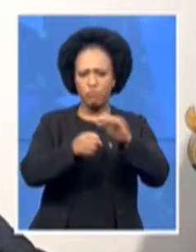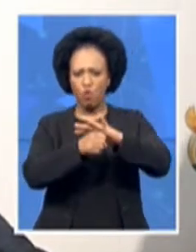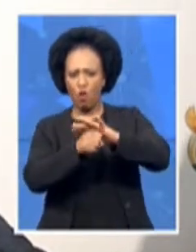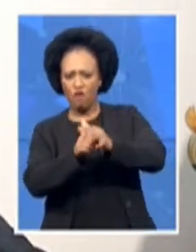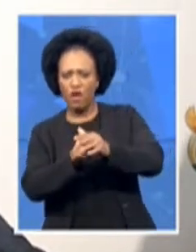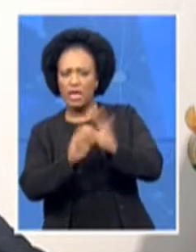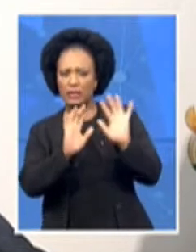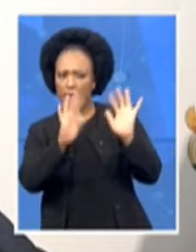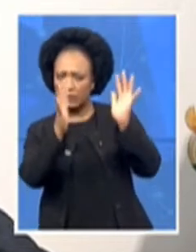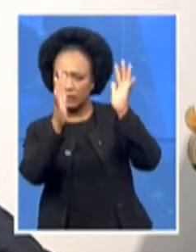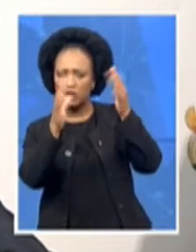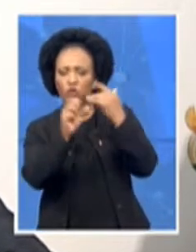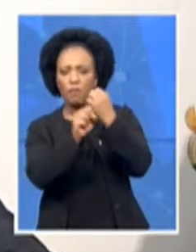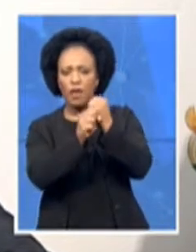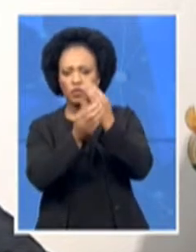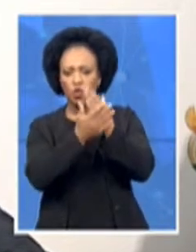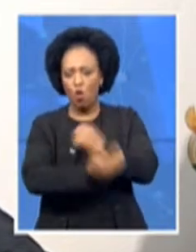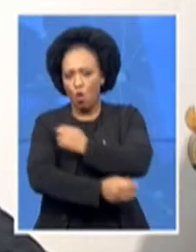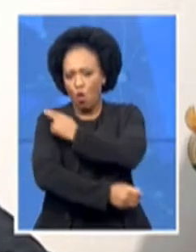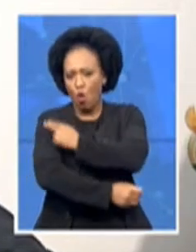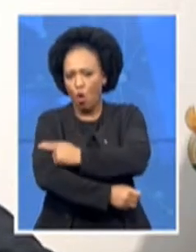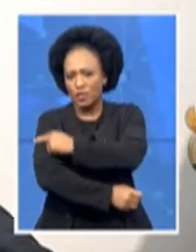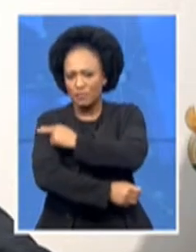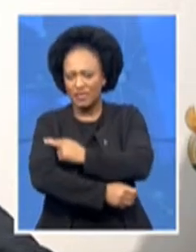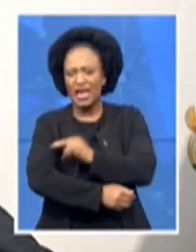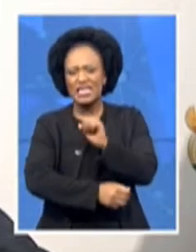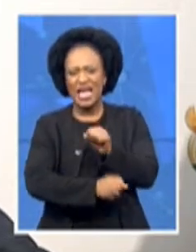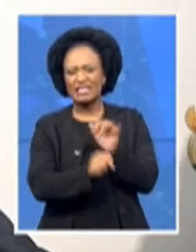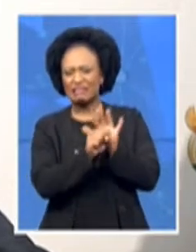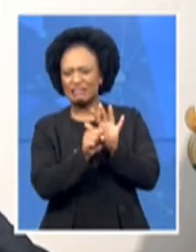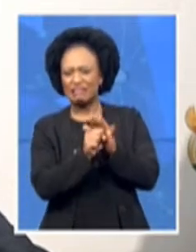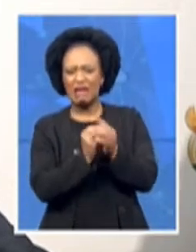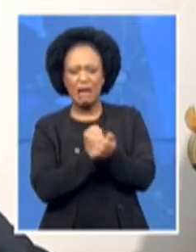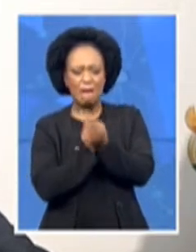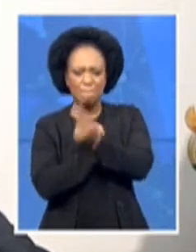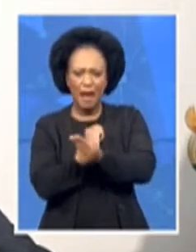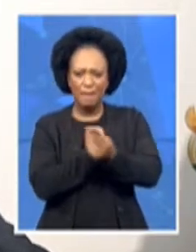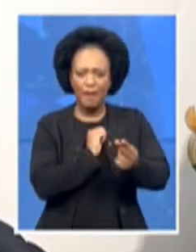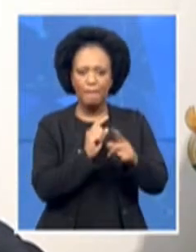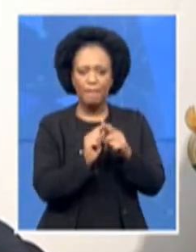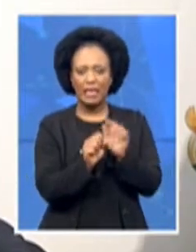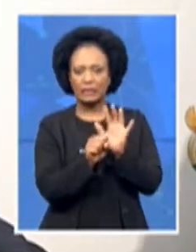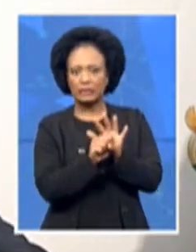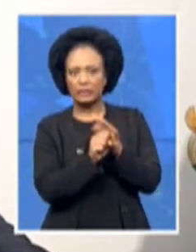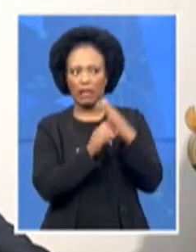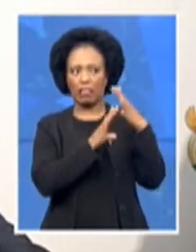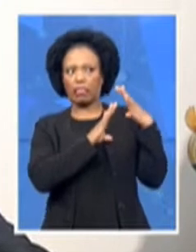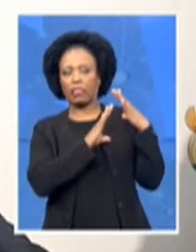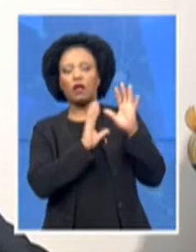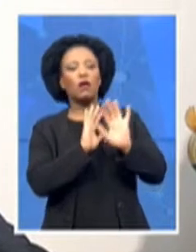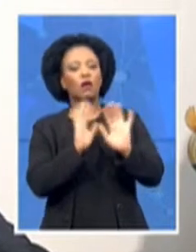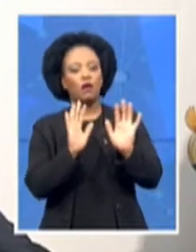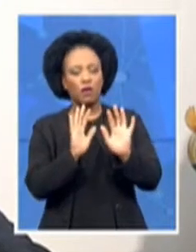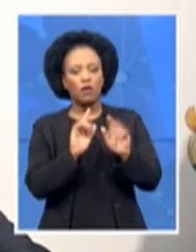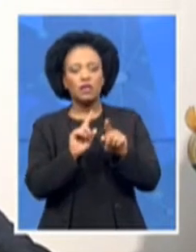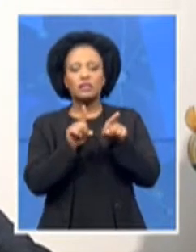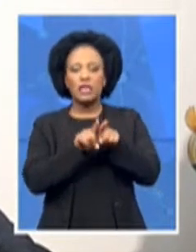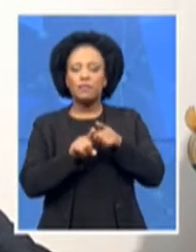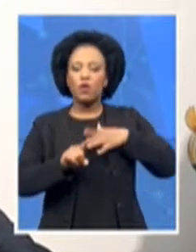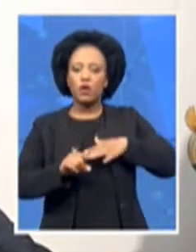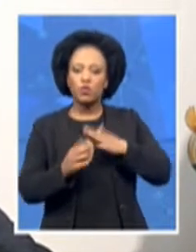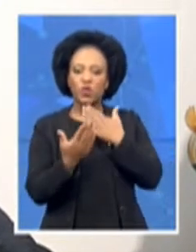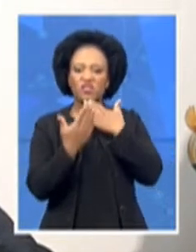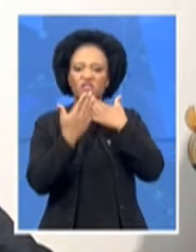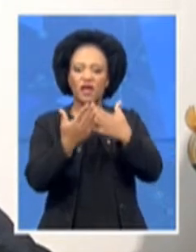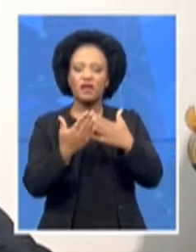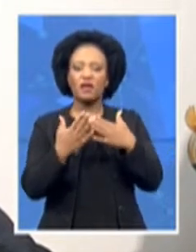they are under pressure, are not overwhelmed. And also thank to especially our health workers for keeping